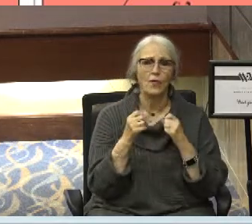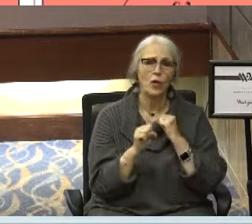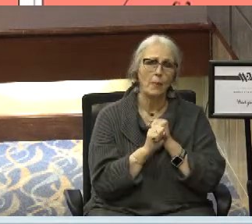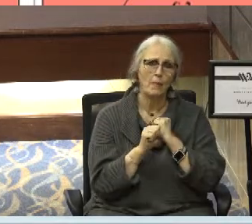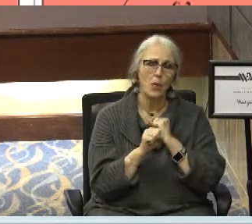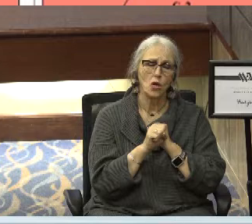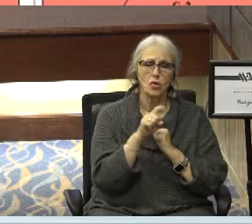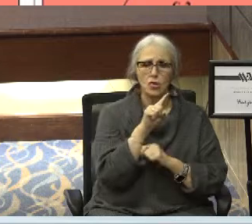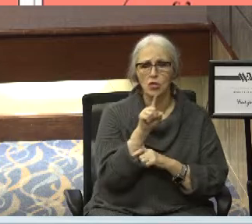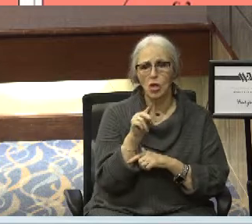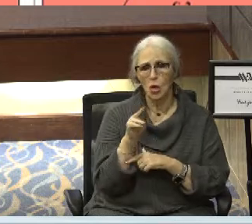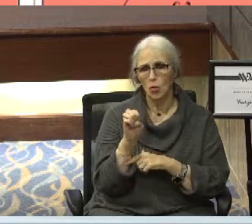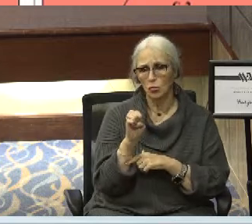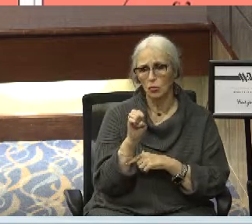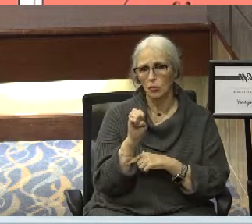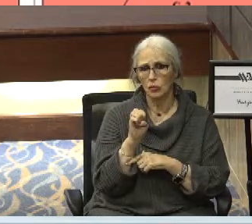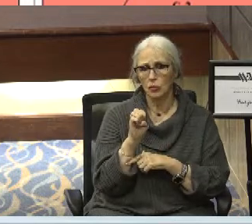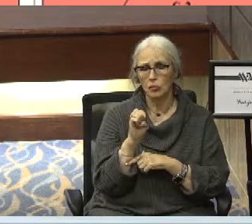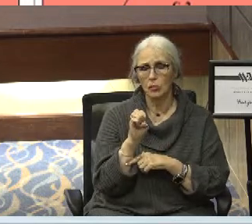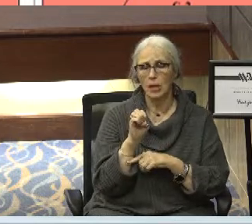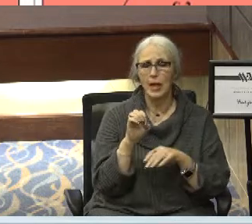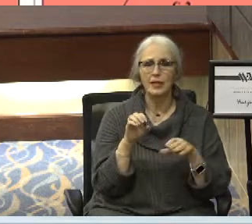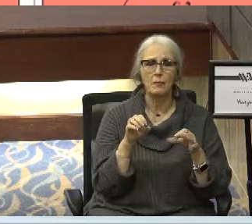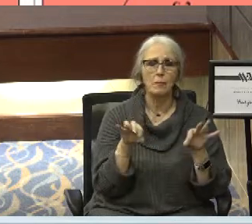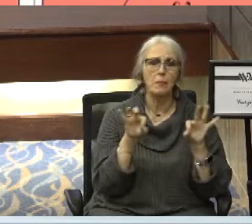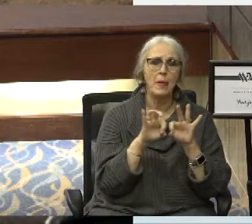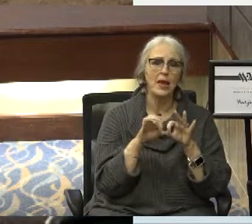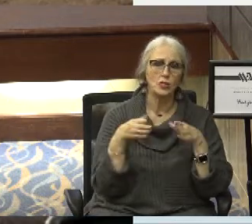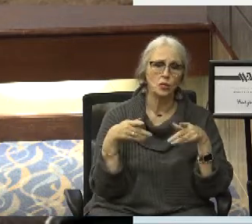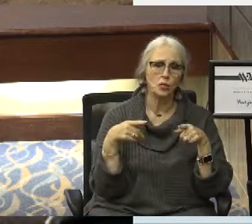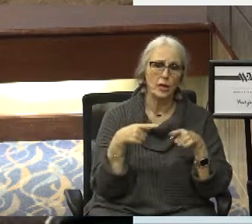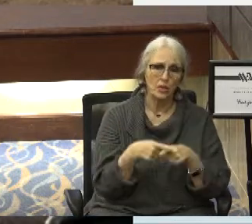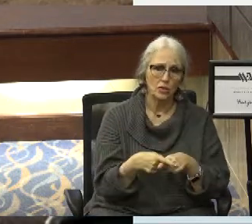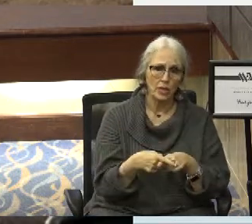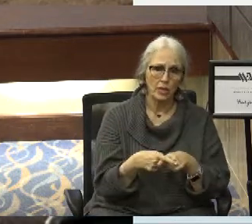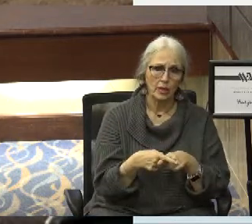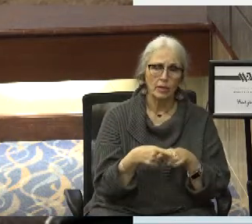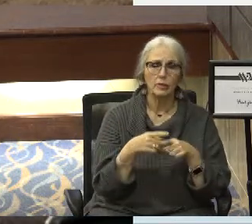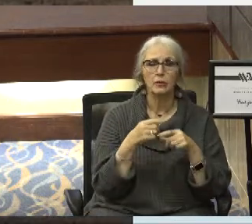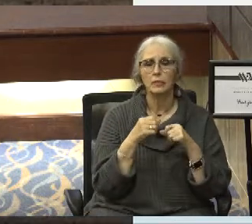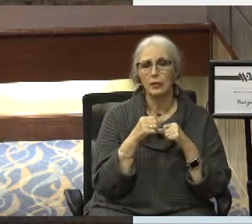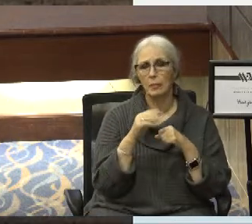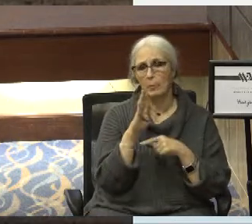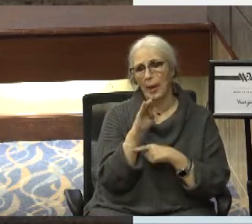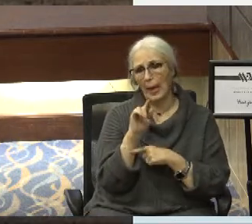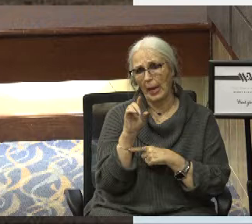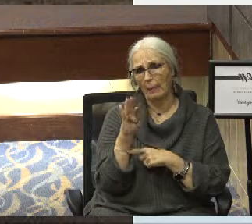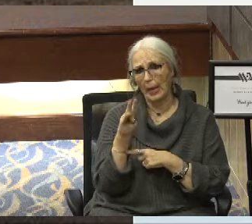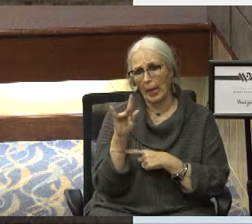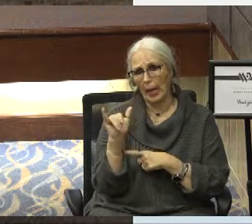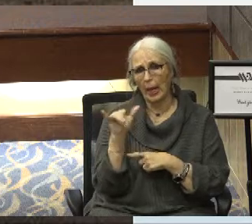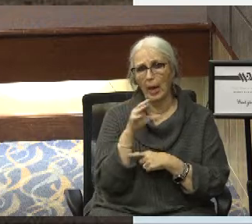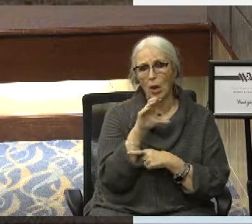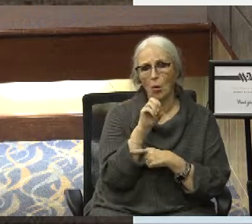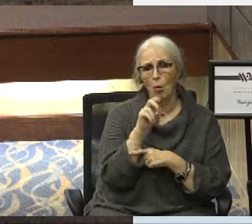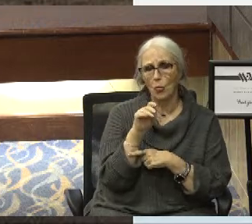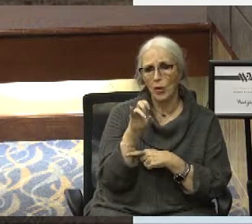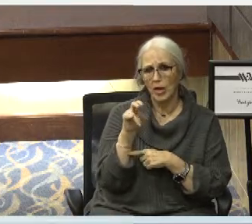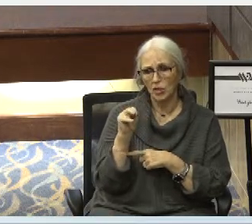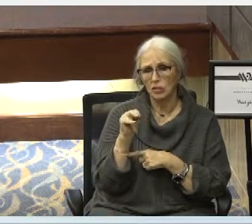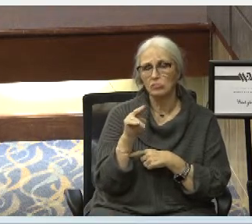zoning. And being at that major intersection of Corporation and Bagby, it makes sense to rezone it to that